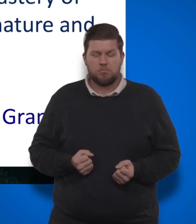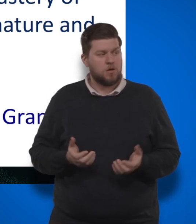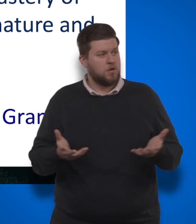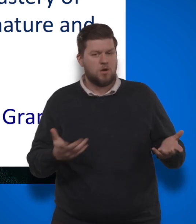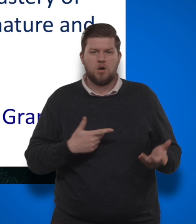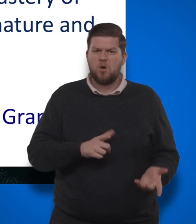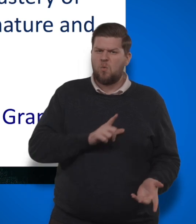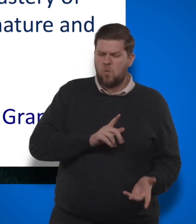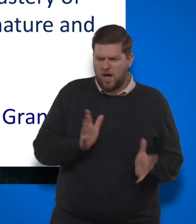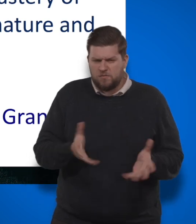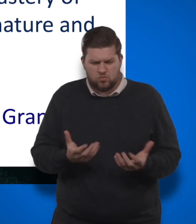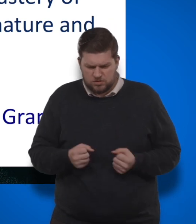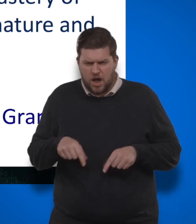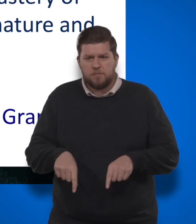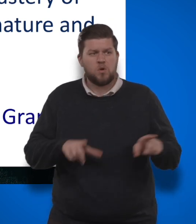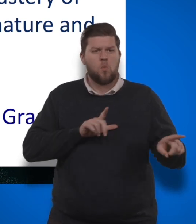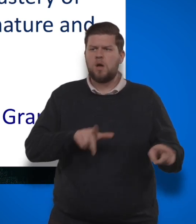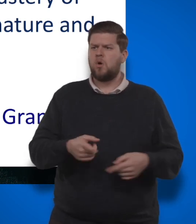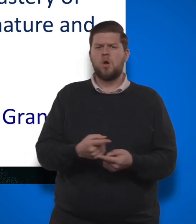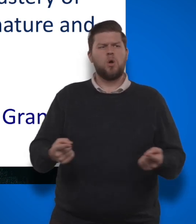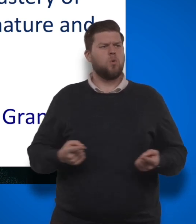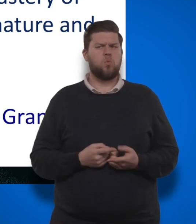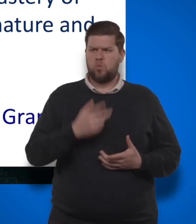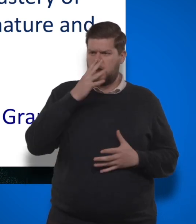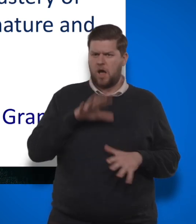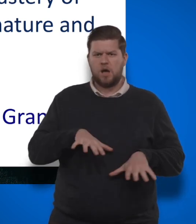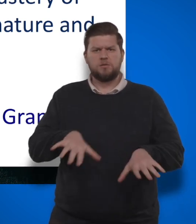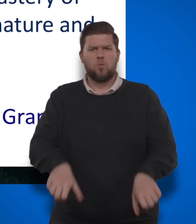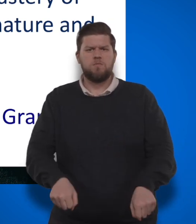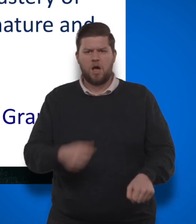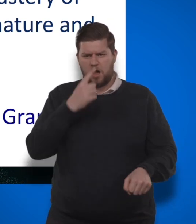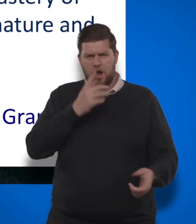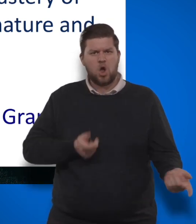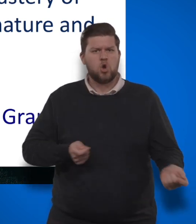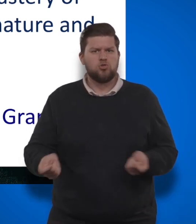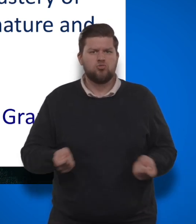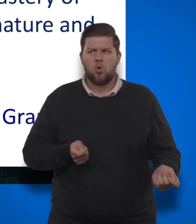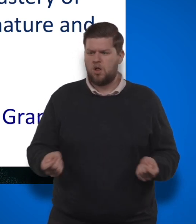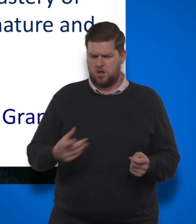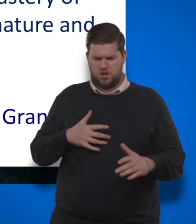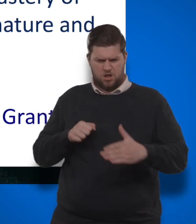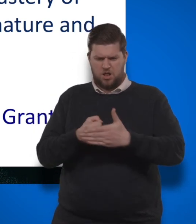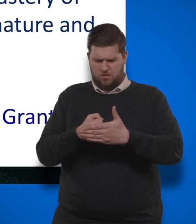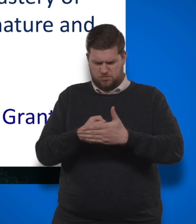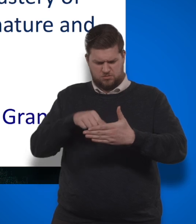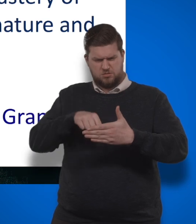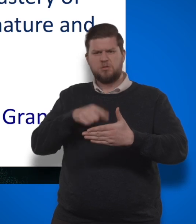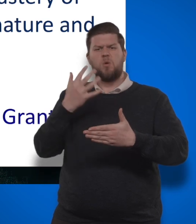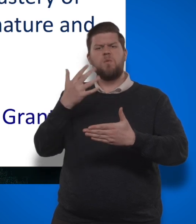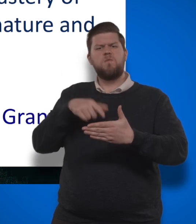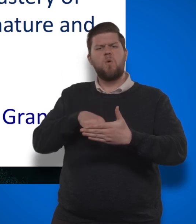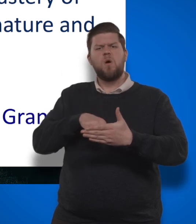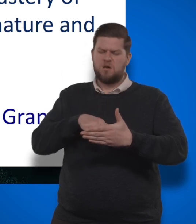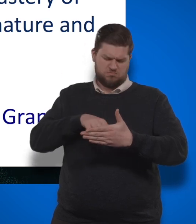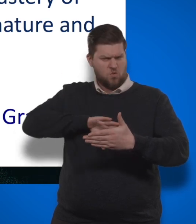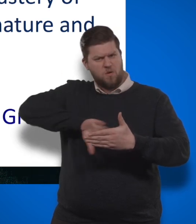take control? Why can't we break out of these claustrophobic limitations? And as one philosopher